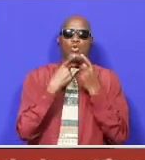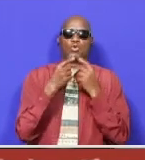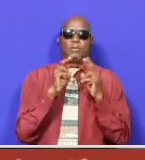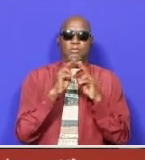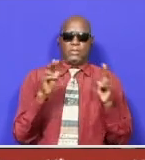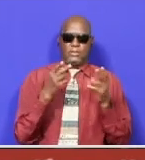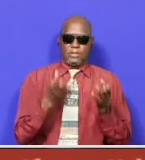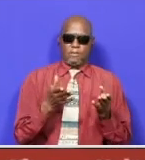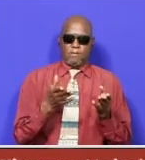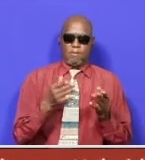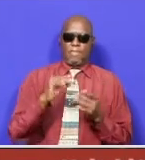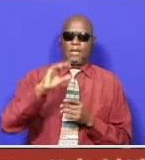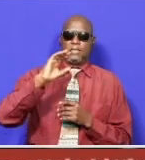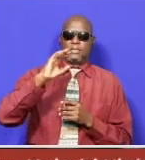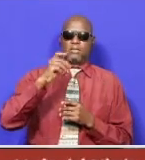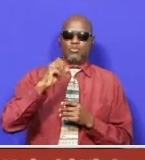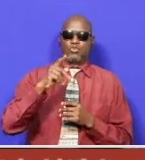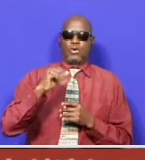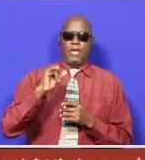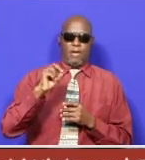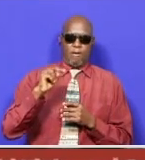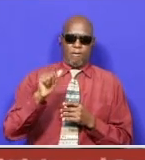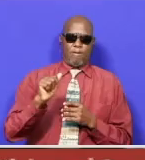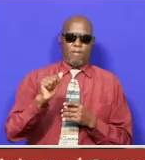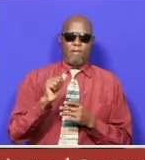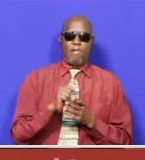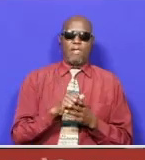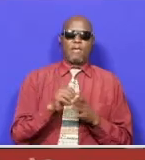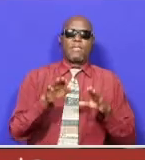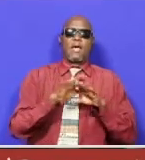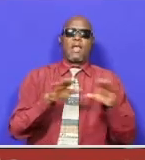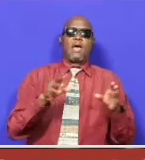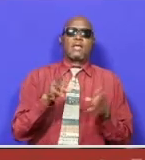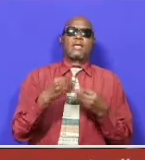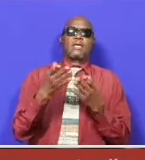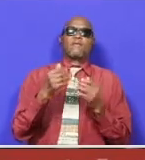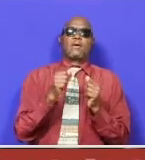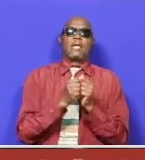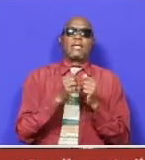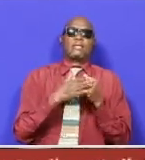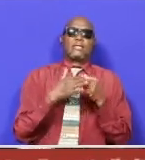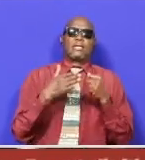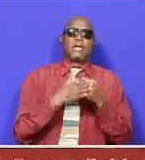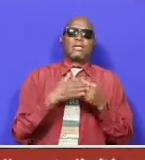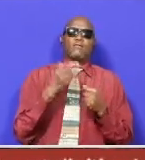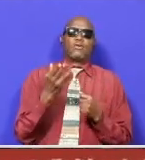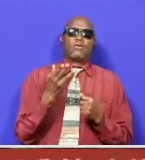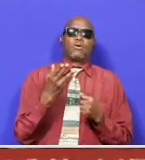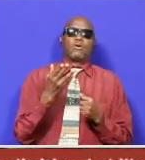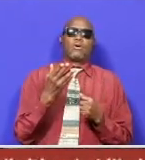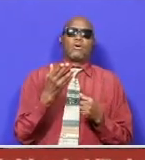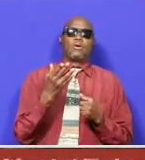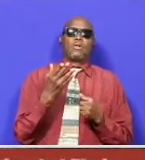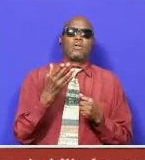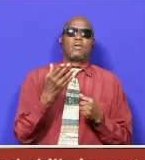kuna area nyingine inaitwa Chepcho Inner. Shamba ile nilipeana 1994, unapata mtu anakuja na kuingia shamba ya mtu na kusema kuna